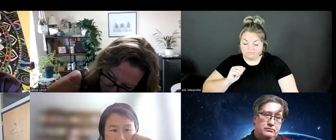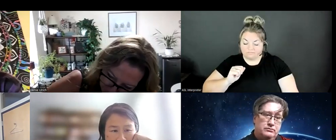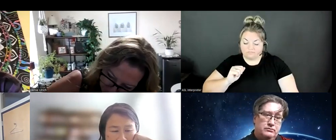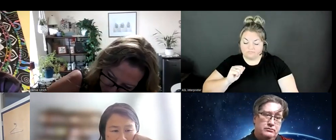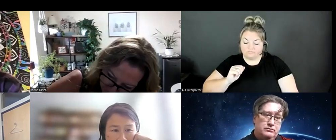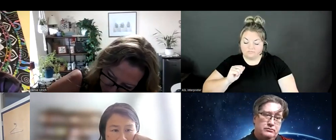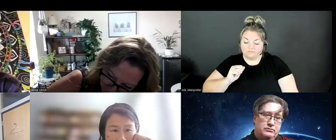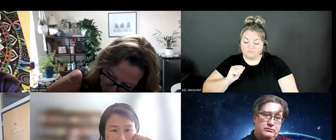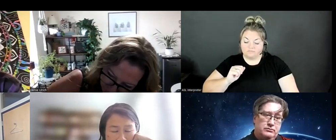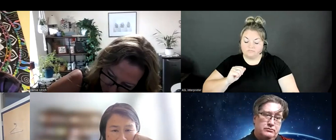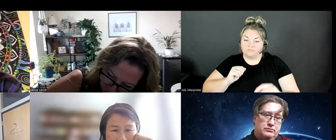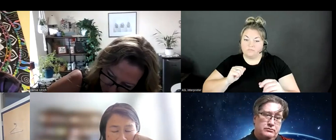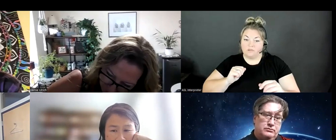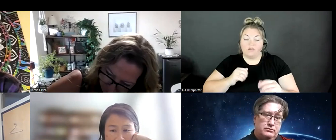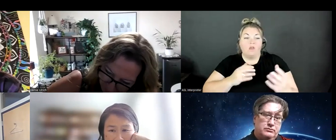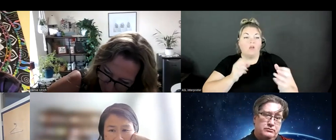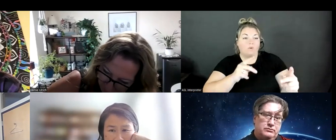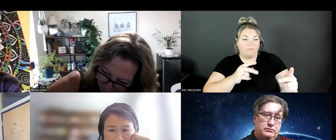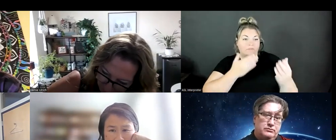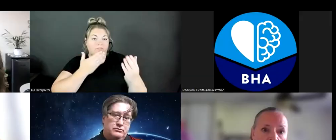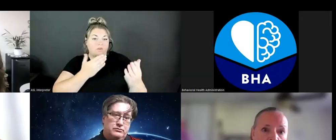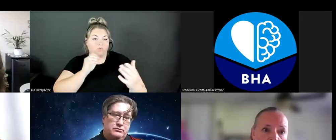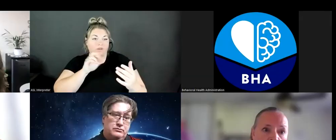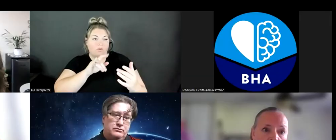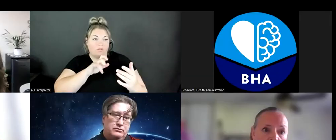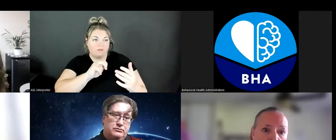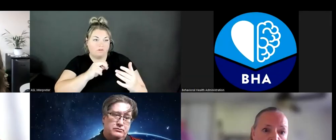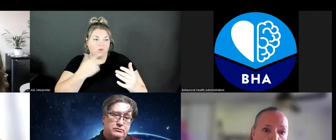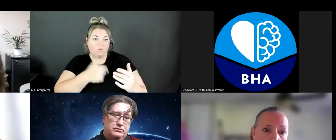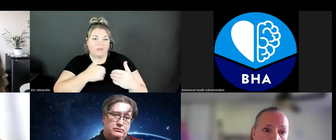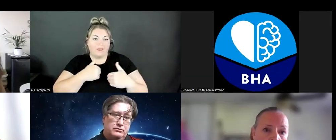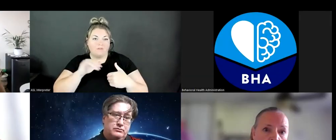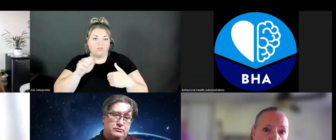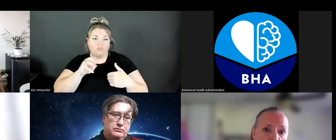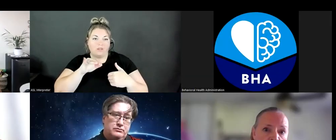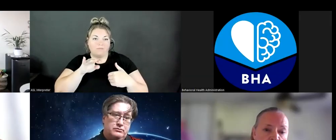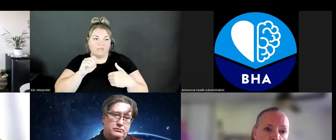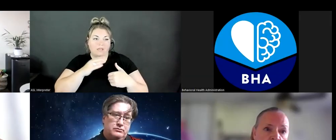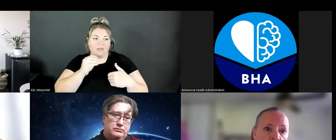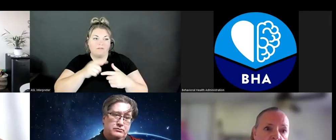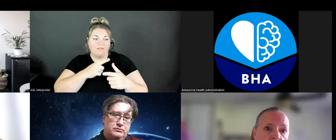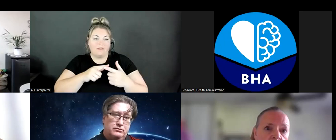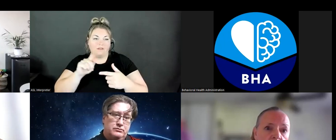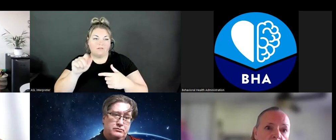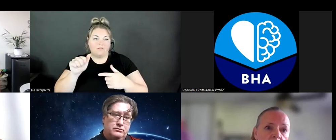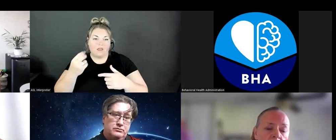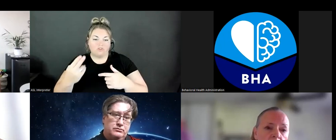Okay, we, thank you, Carolyn. We have Jamie and then Tosh.